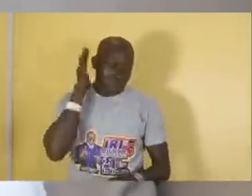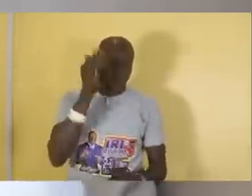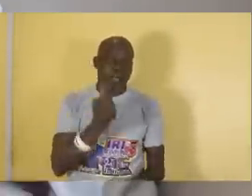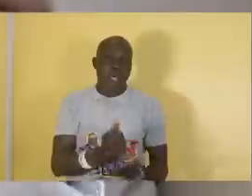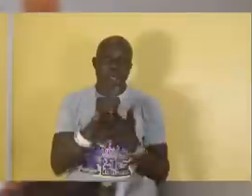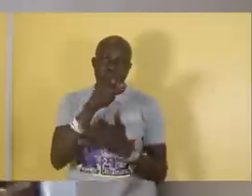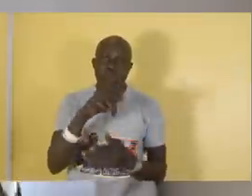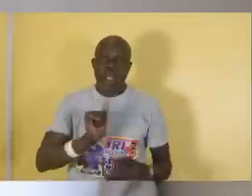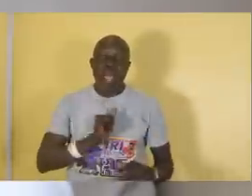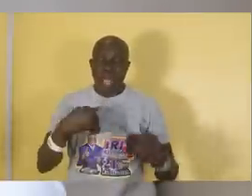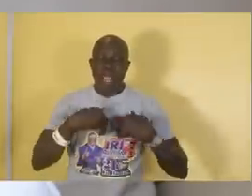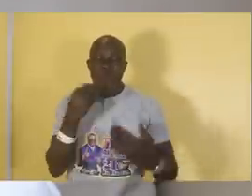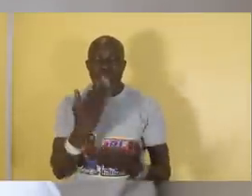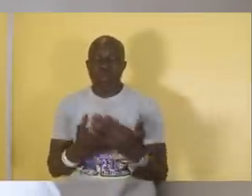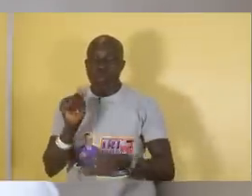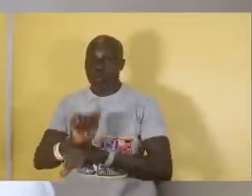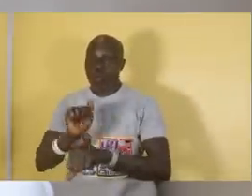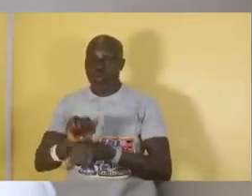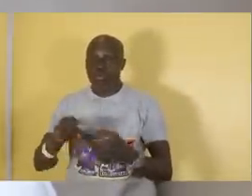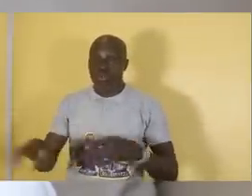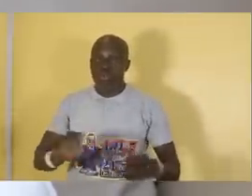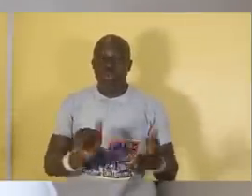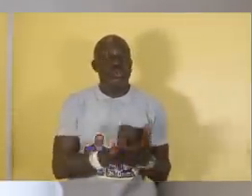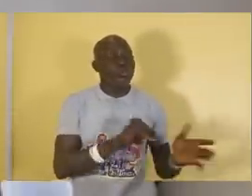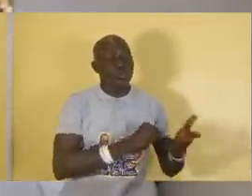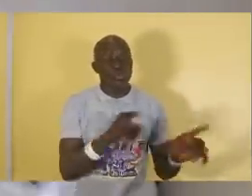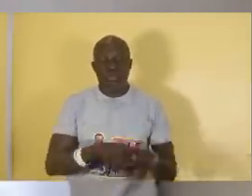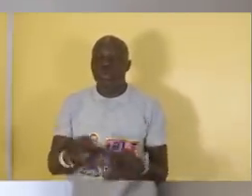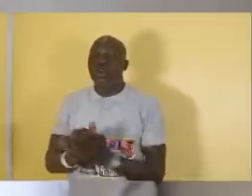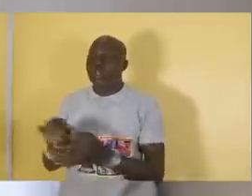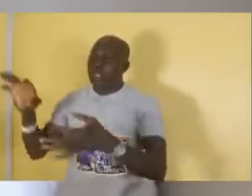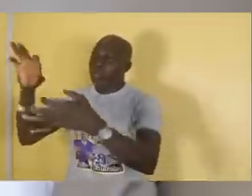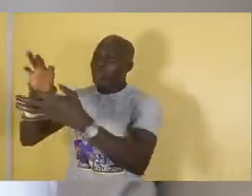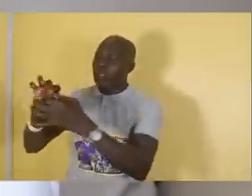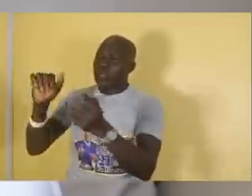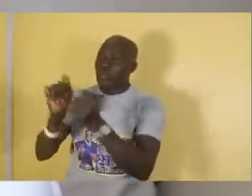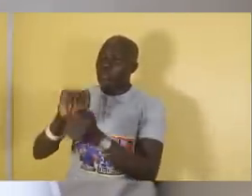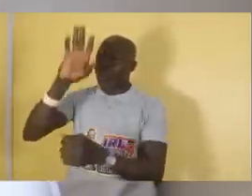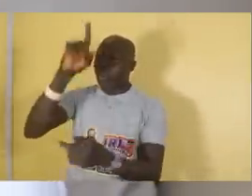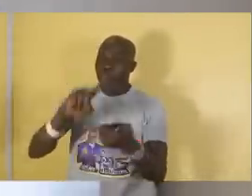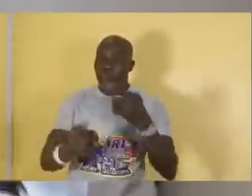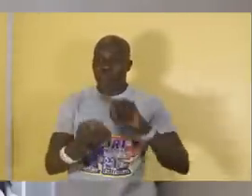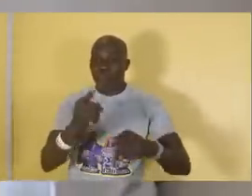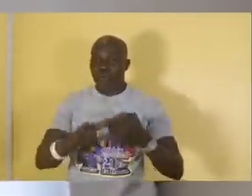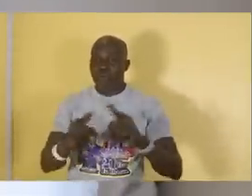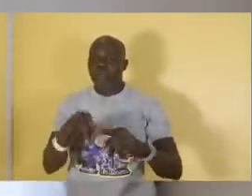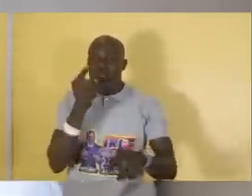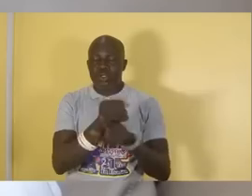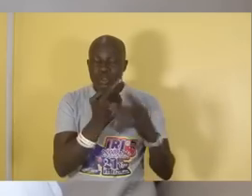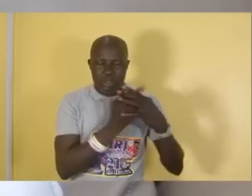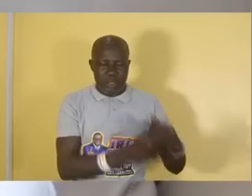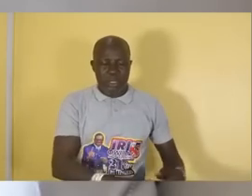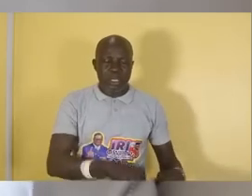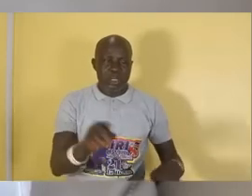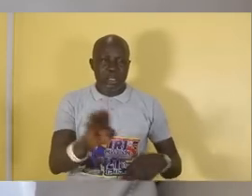will assist you. We have something to do. And he just said, I'm connecting with his friend that